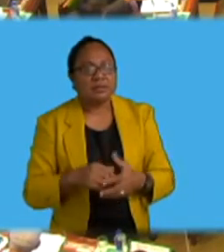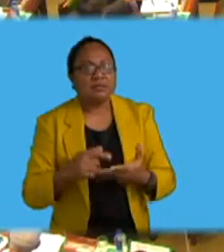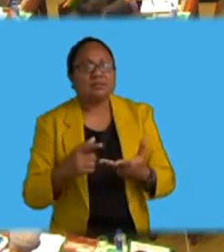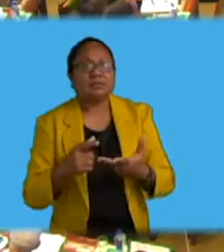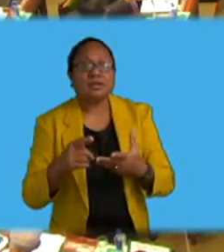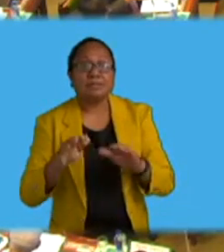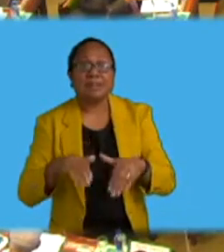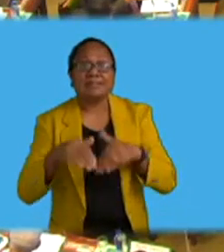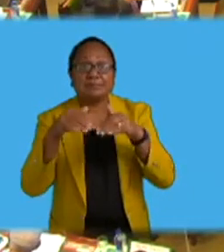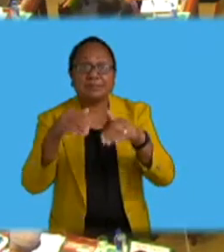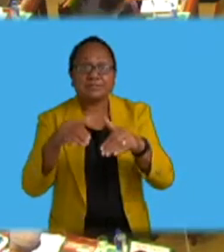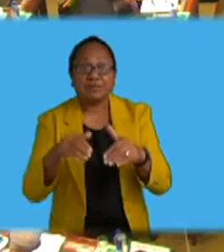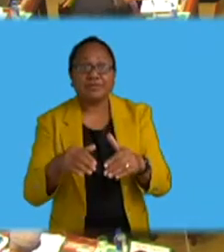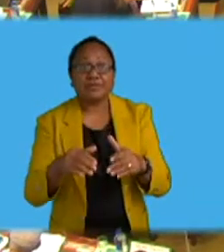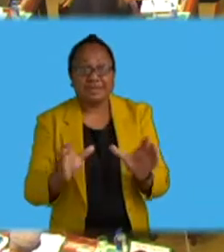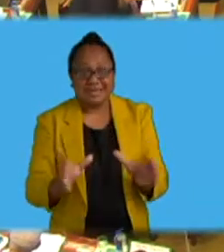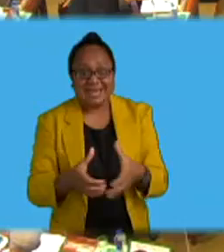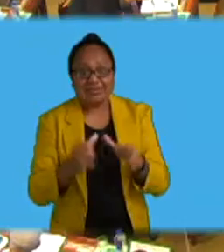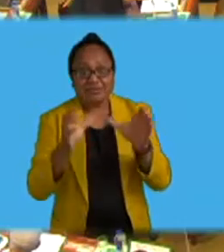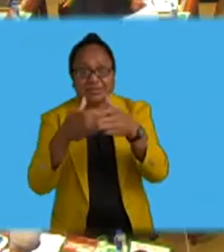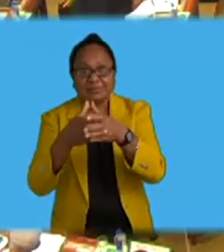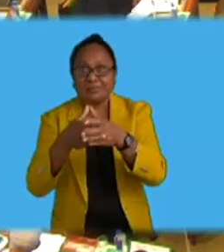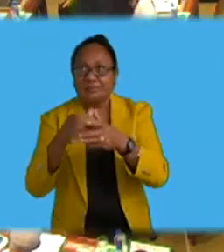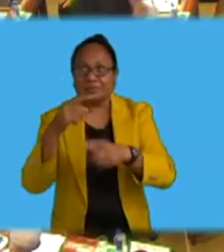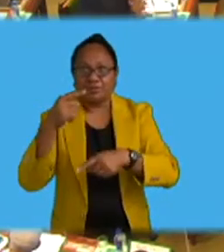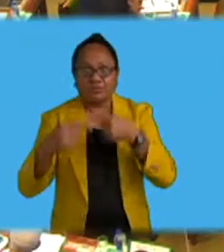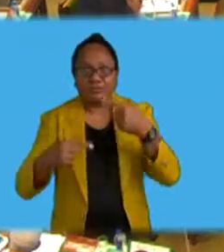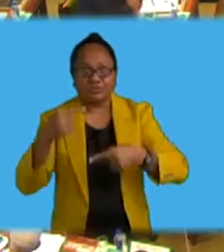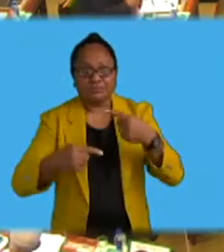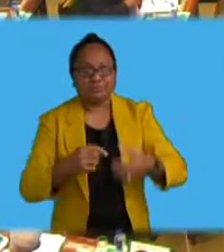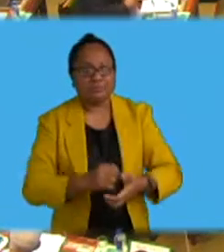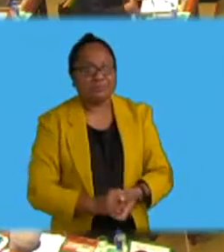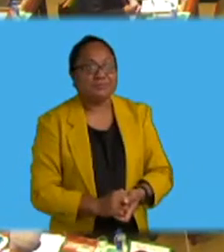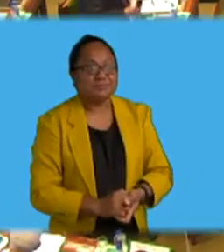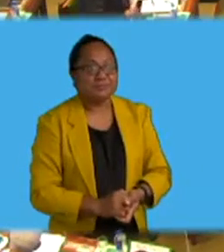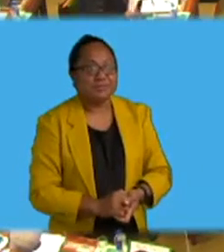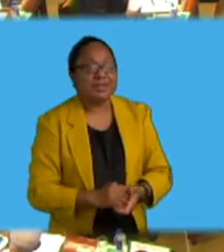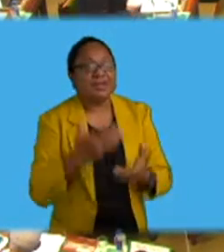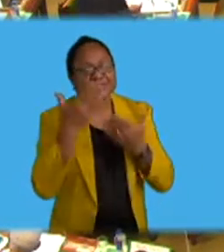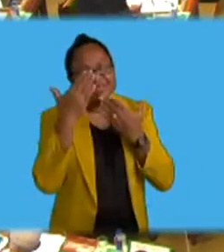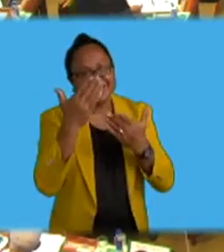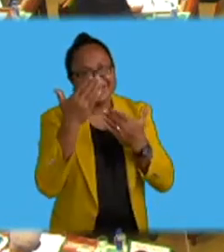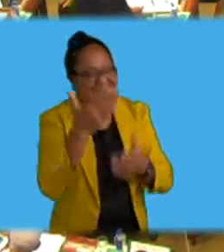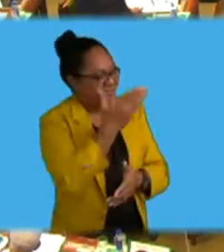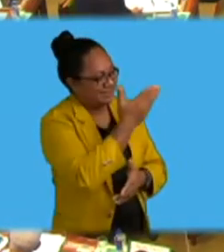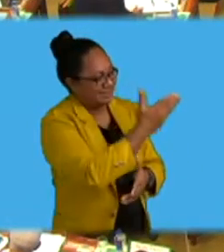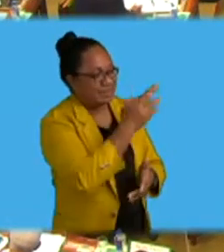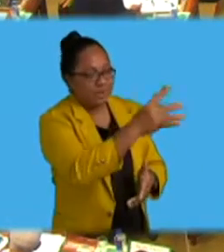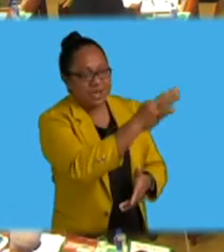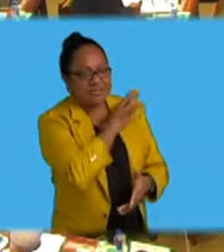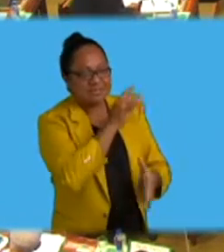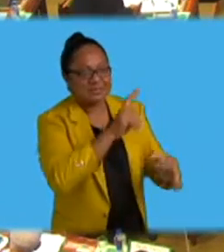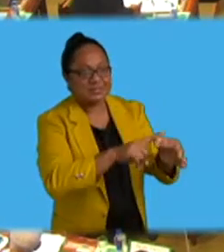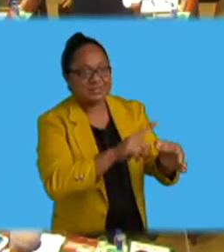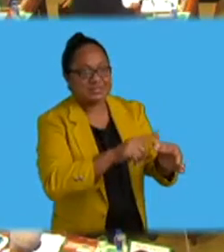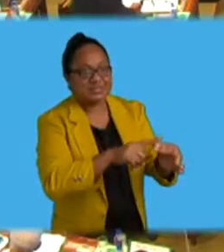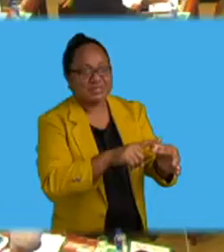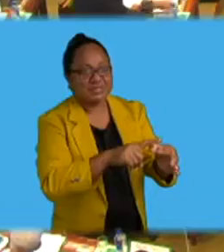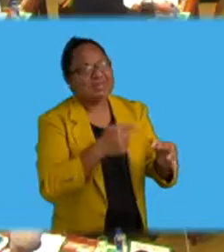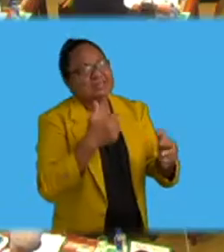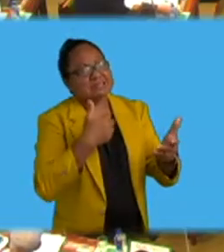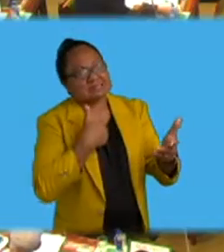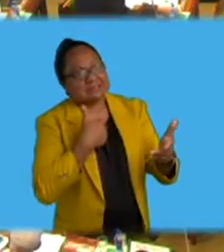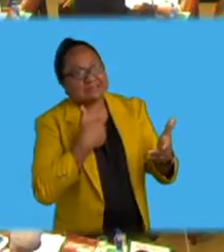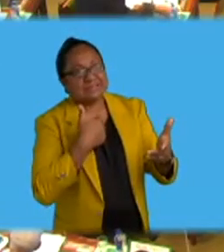Speaker. Honorable Minister. Madam Speaker, I want to thank the Honourable Member for asking this question. I gave a